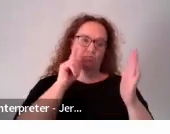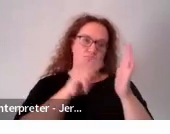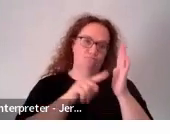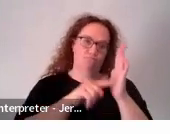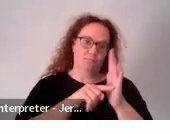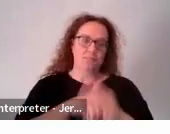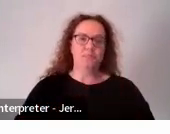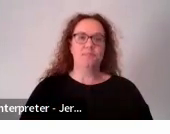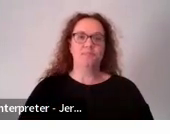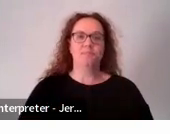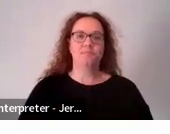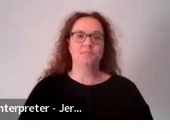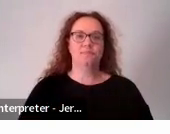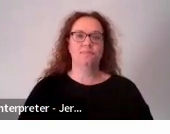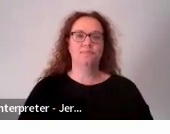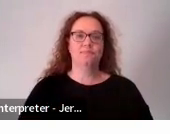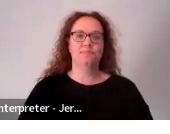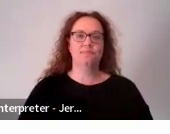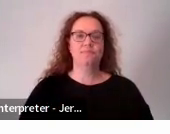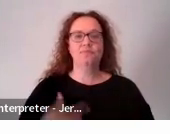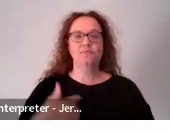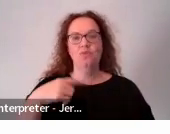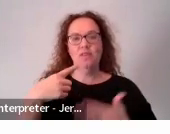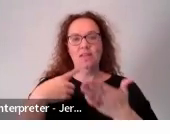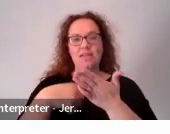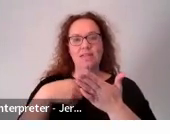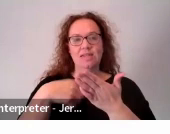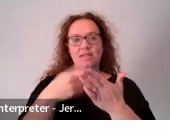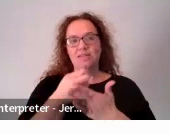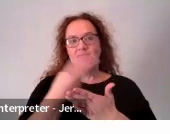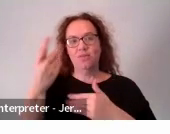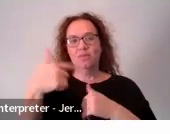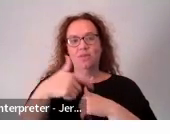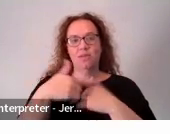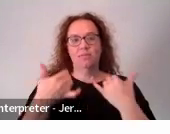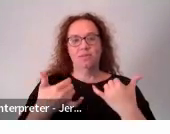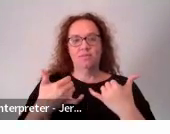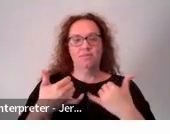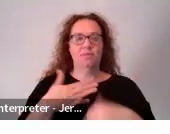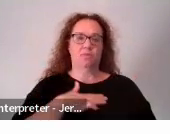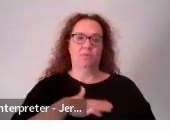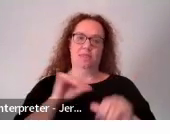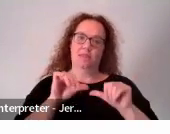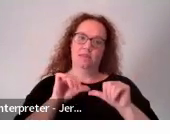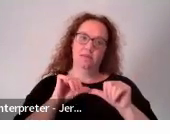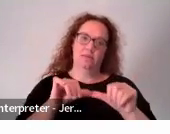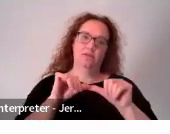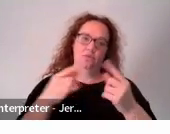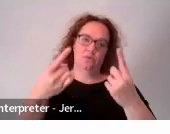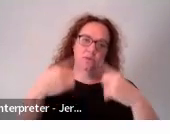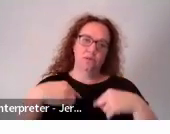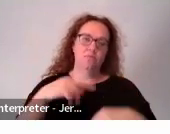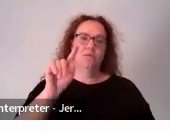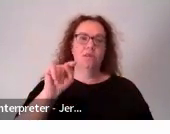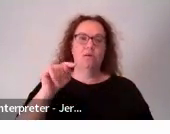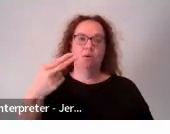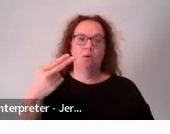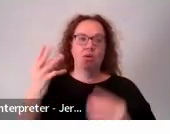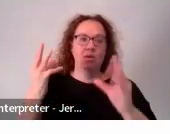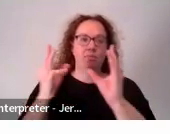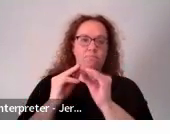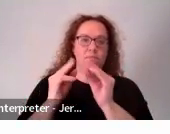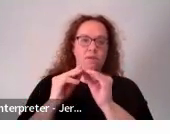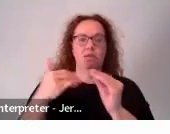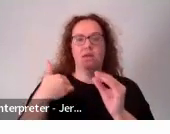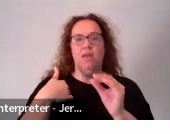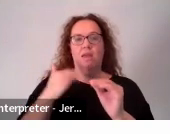it. We've discussed this a few times today, so please continue to attend our town halls. We also